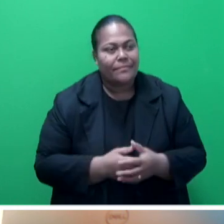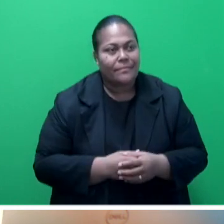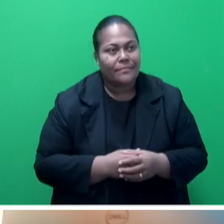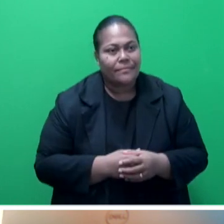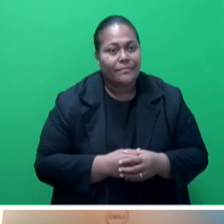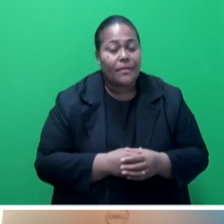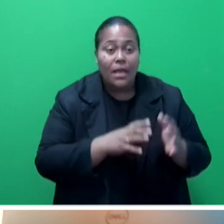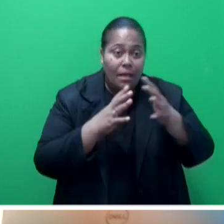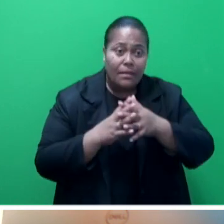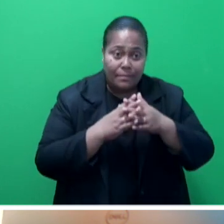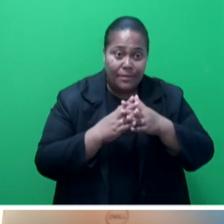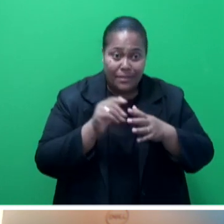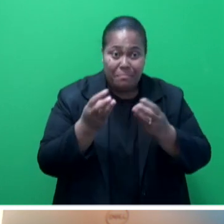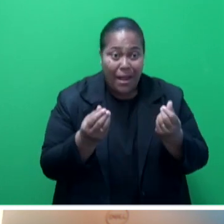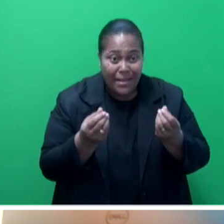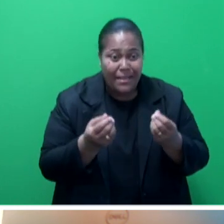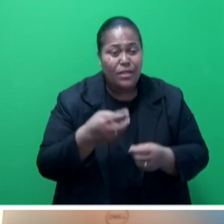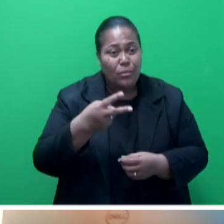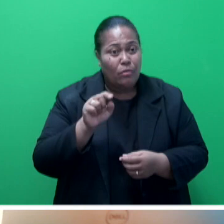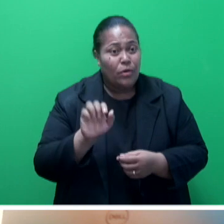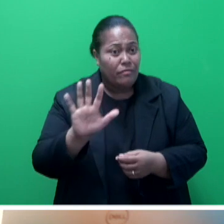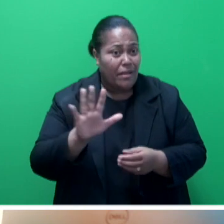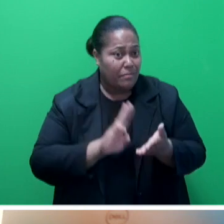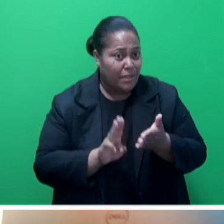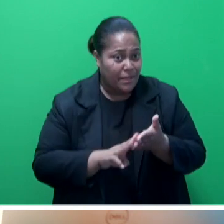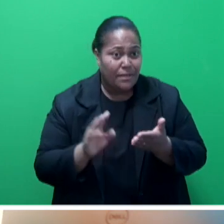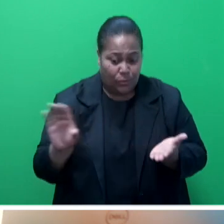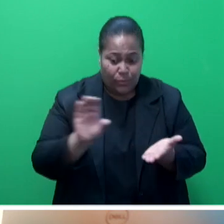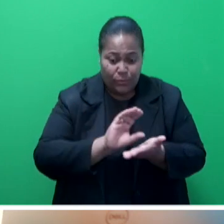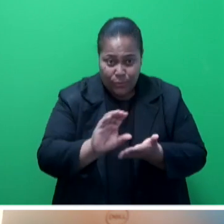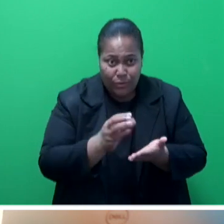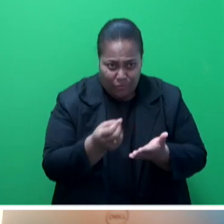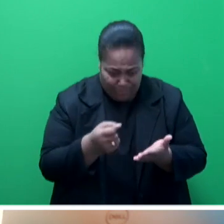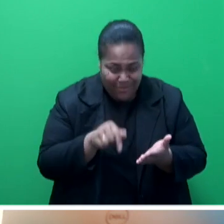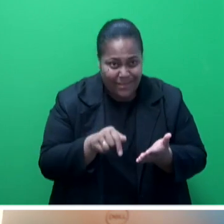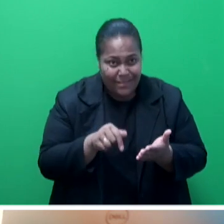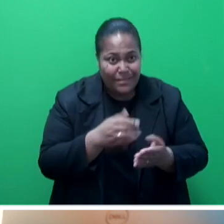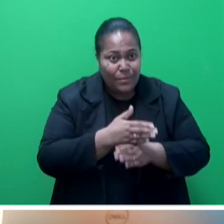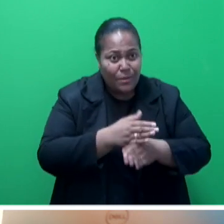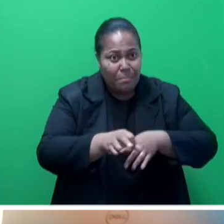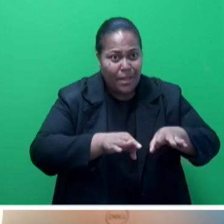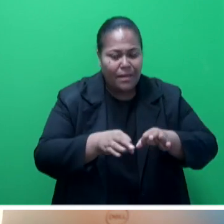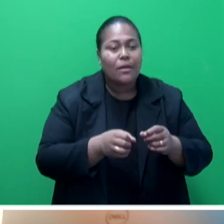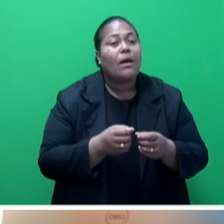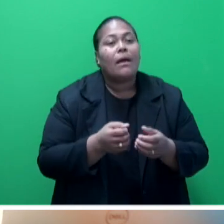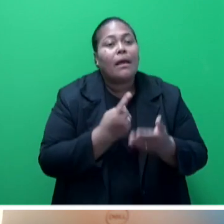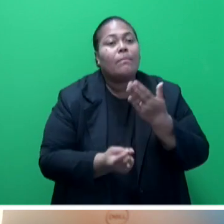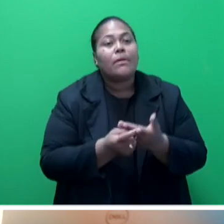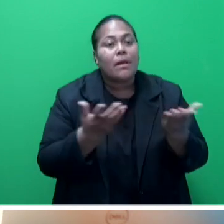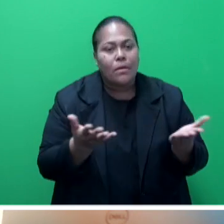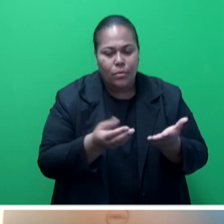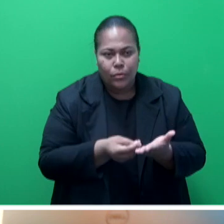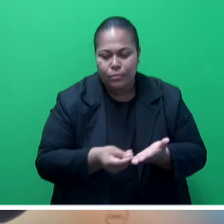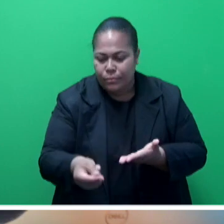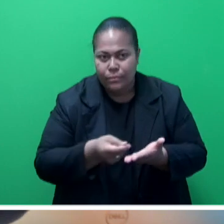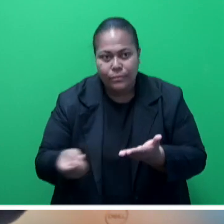US $12.5 million that will be generated from this initiative will be passed down to resource owners as incentive payments